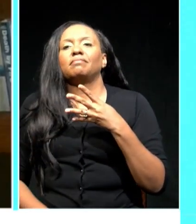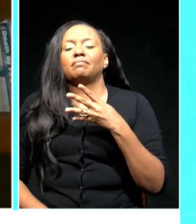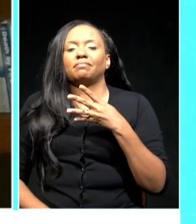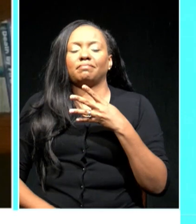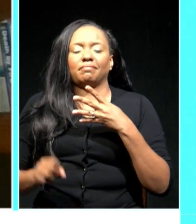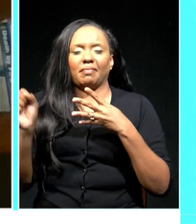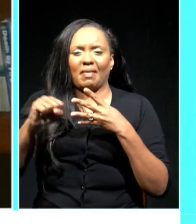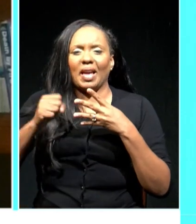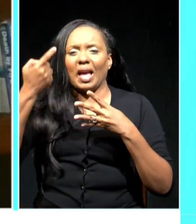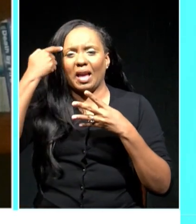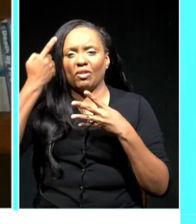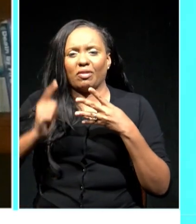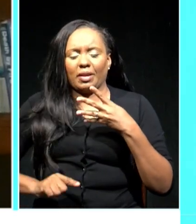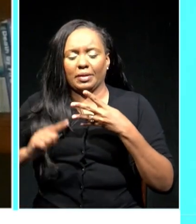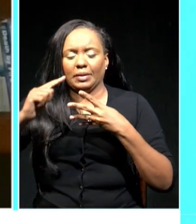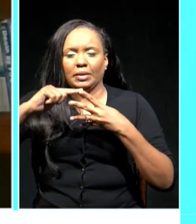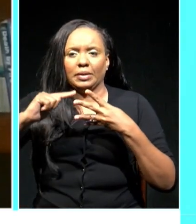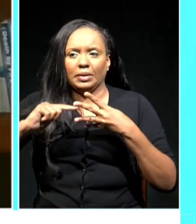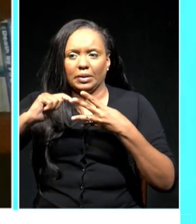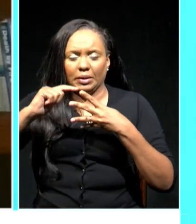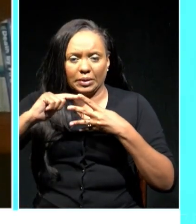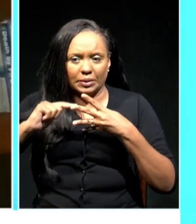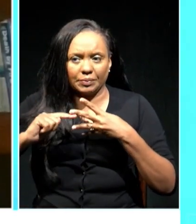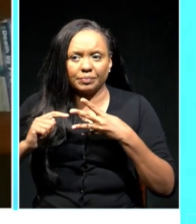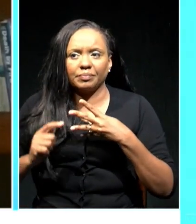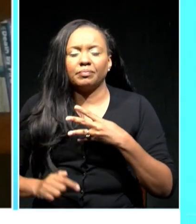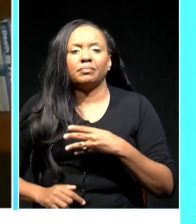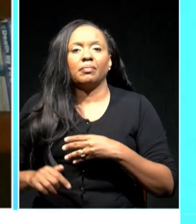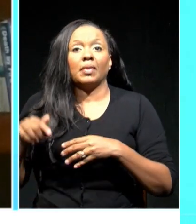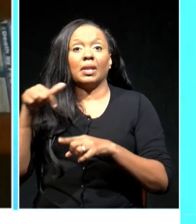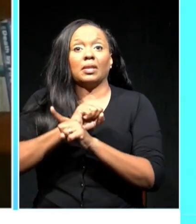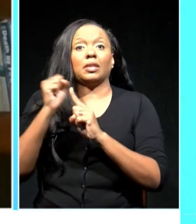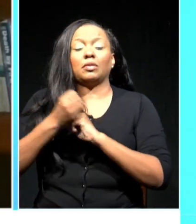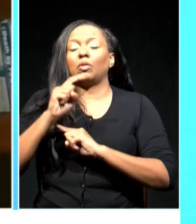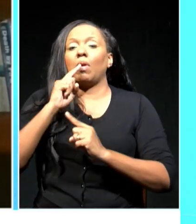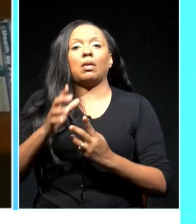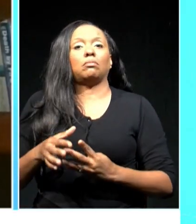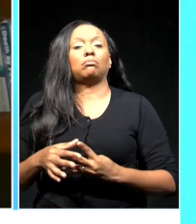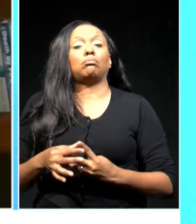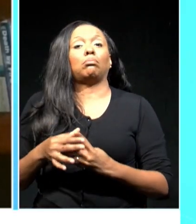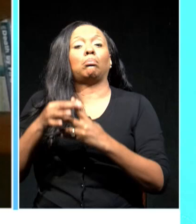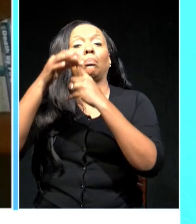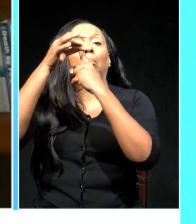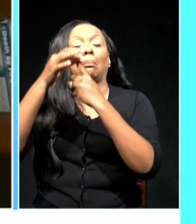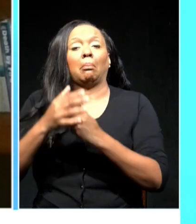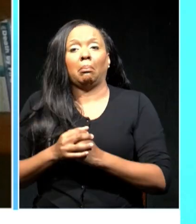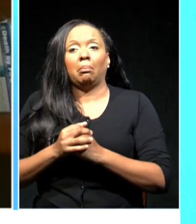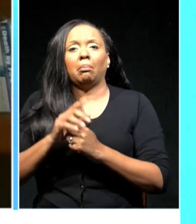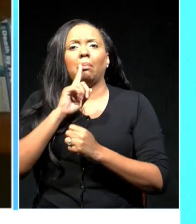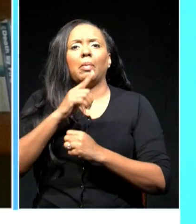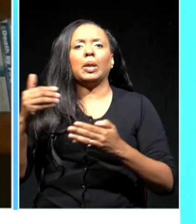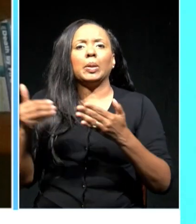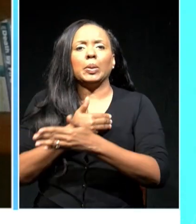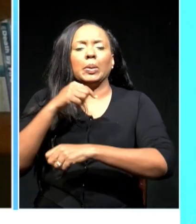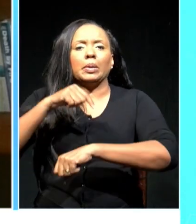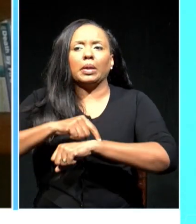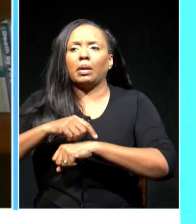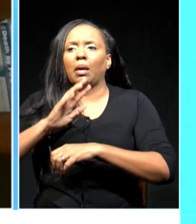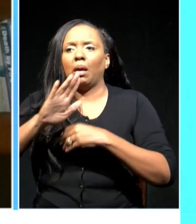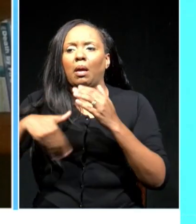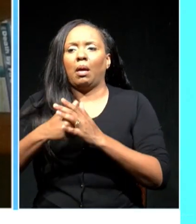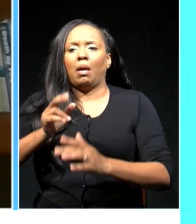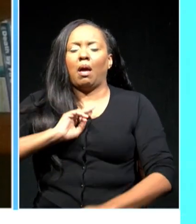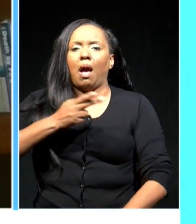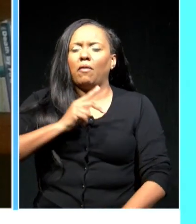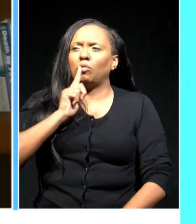me, the highlight was the uniqueness of the whole situation. It was a new period for all of us observing an